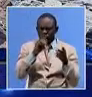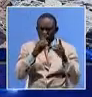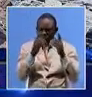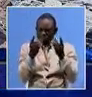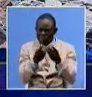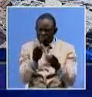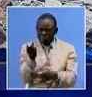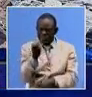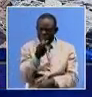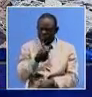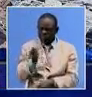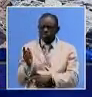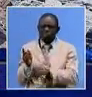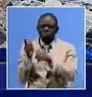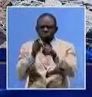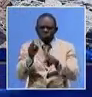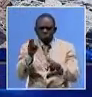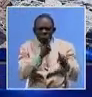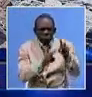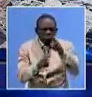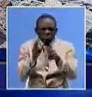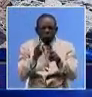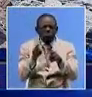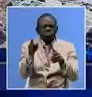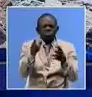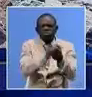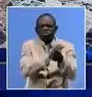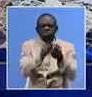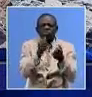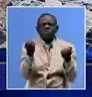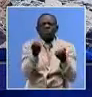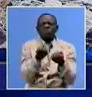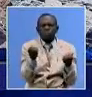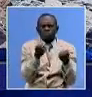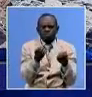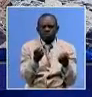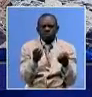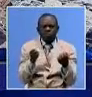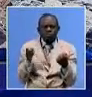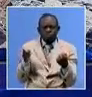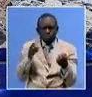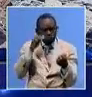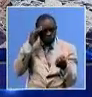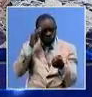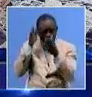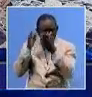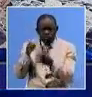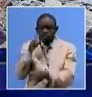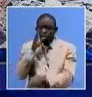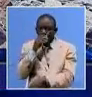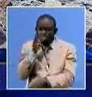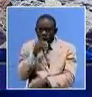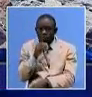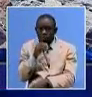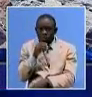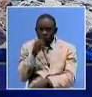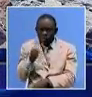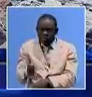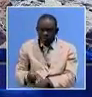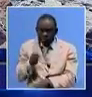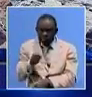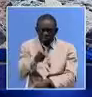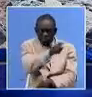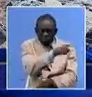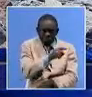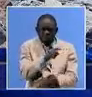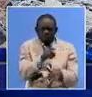the environment. The minister said traditional leaders must work with government in safeguarding forest reserves instead of indiscriminate